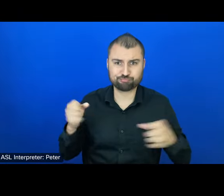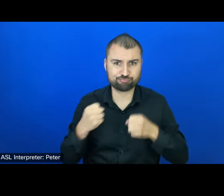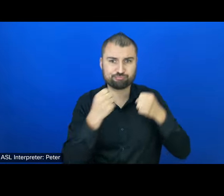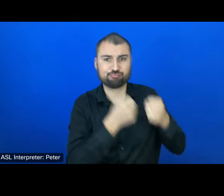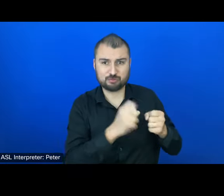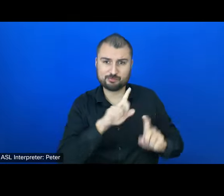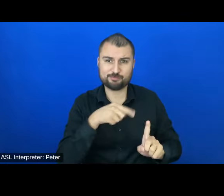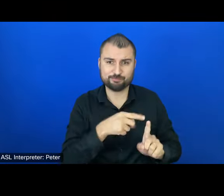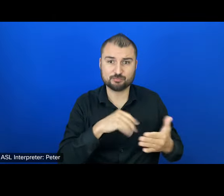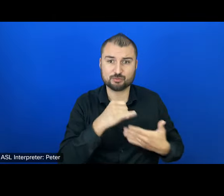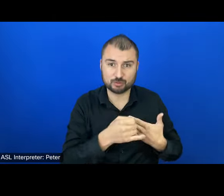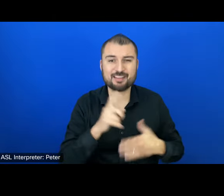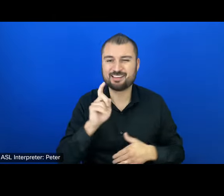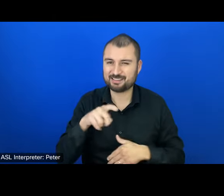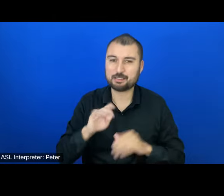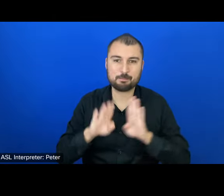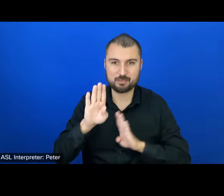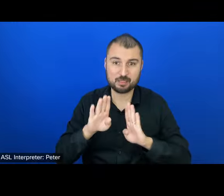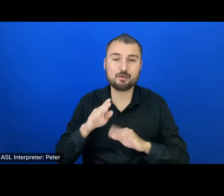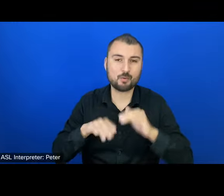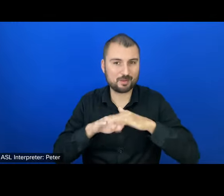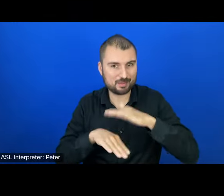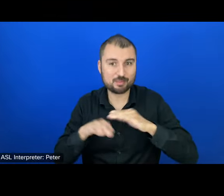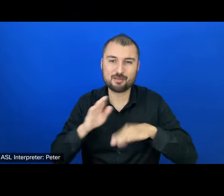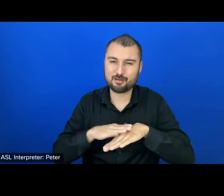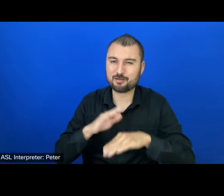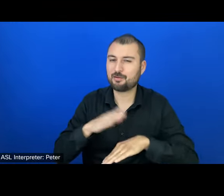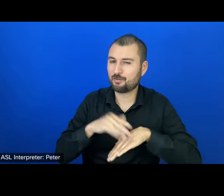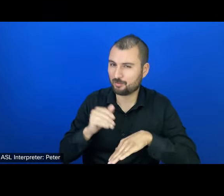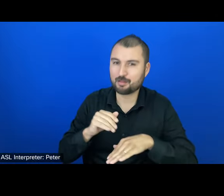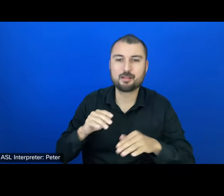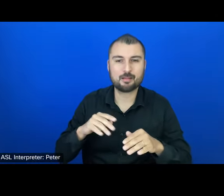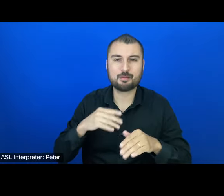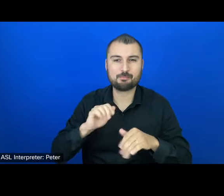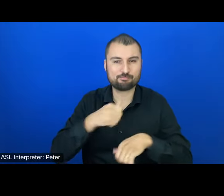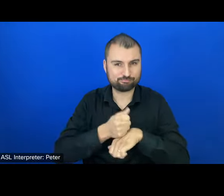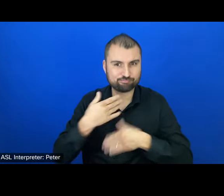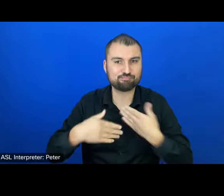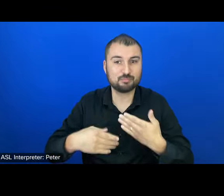have to bid within the on-call mechanism that I already have for both schools.